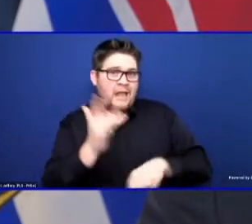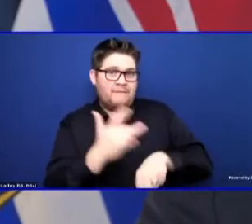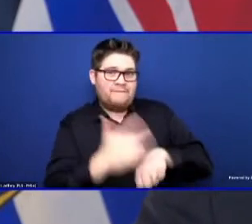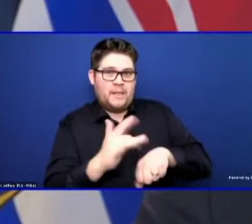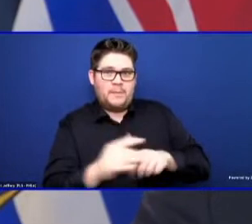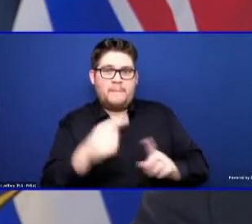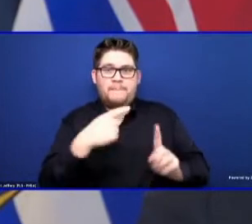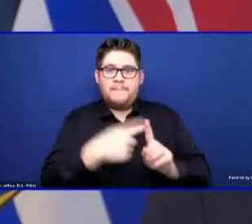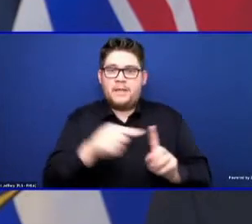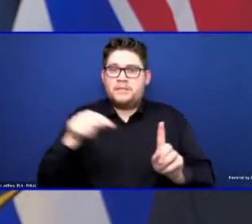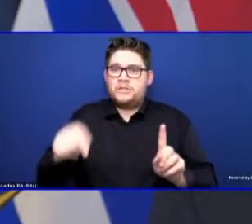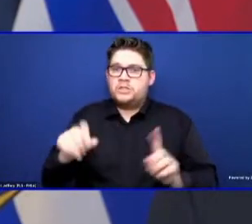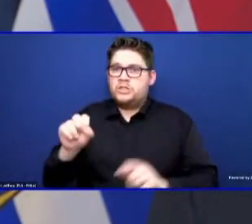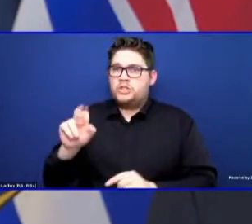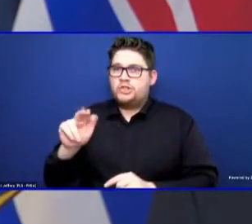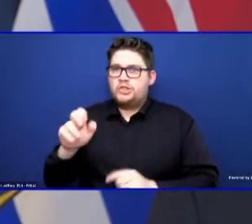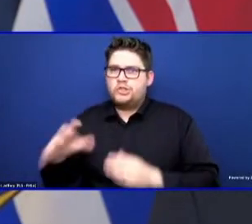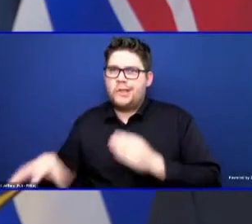11,939, we have